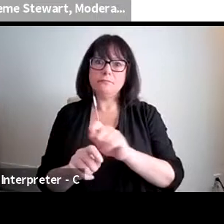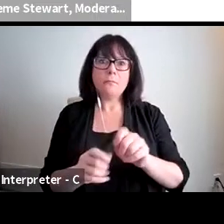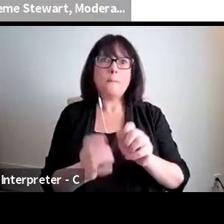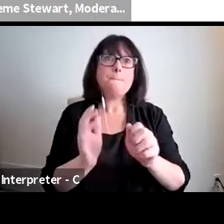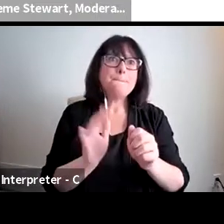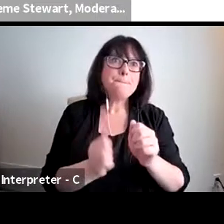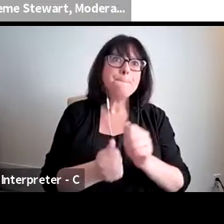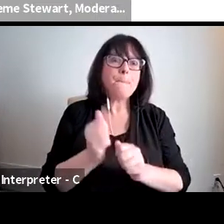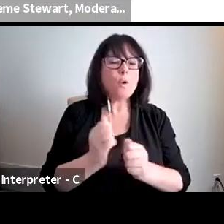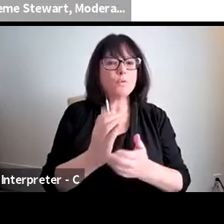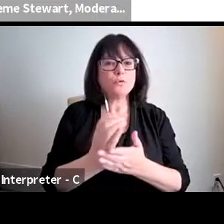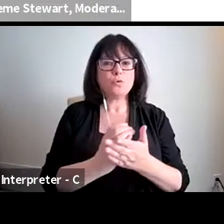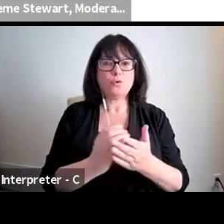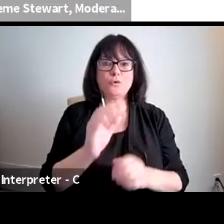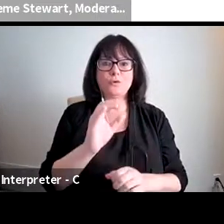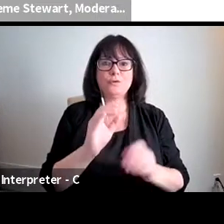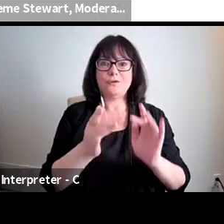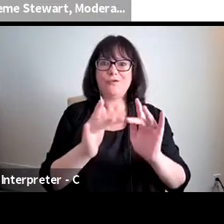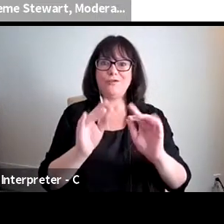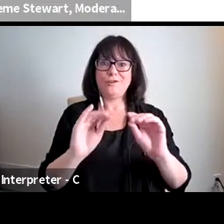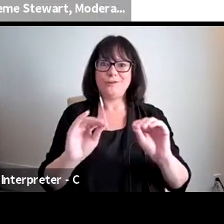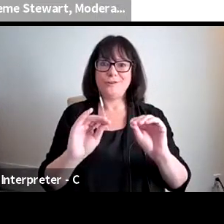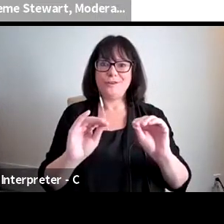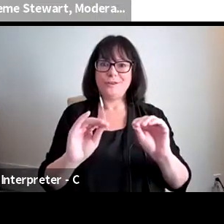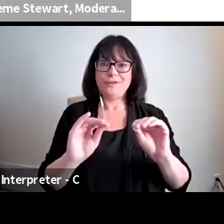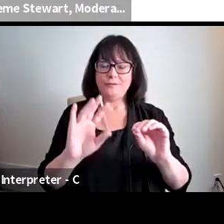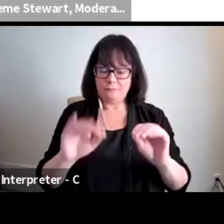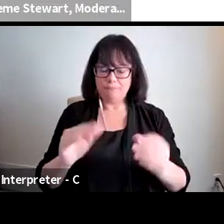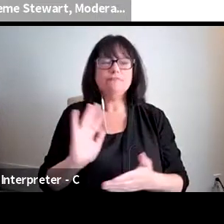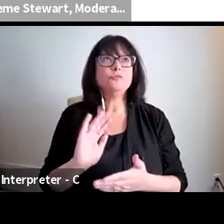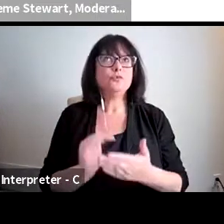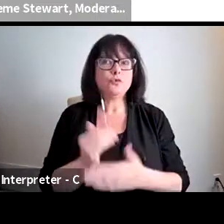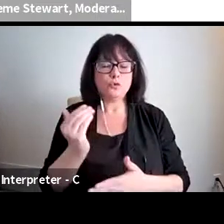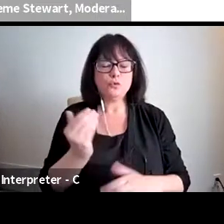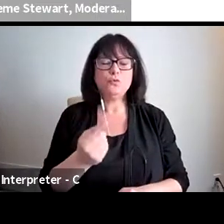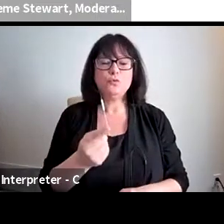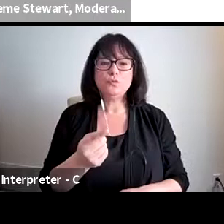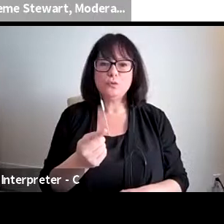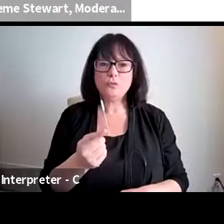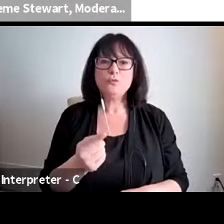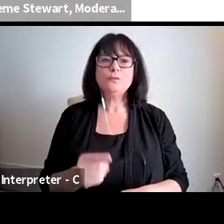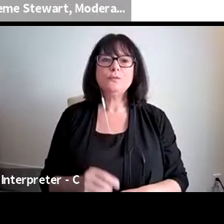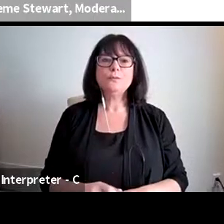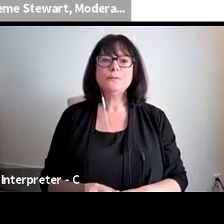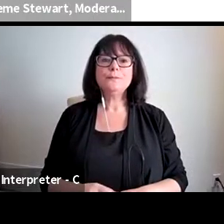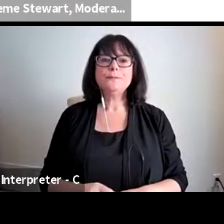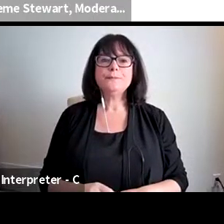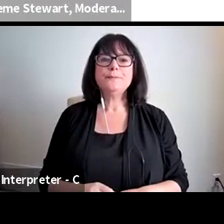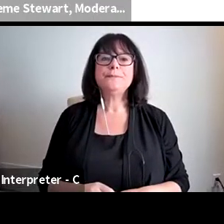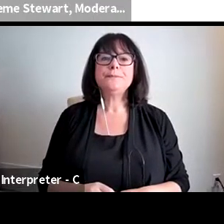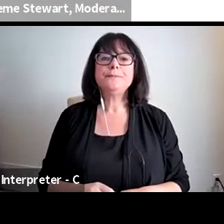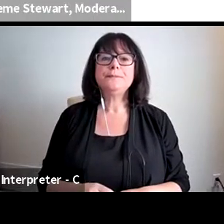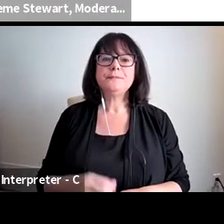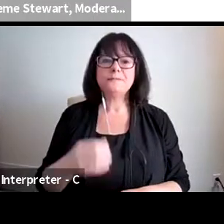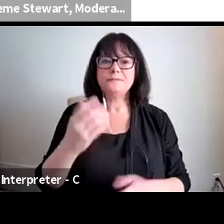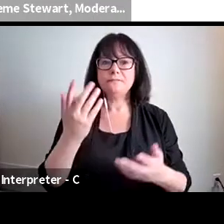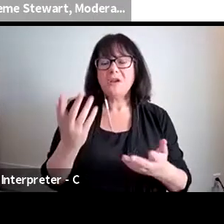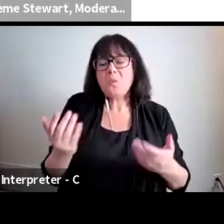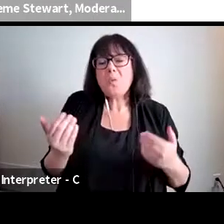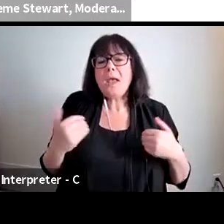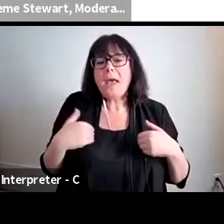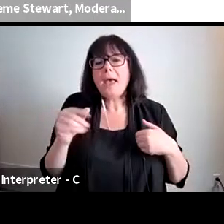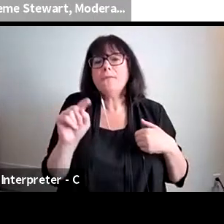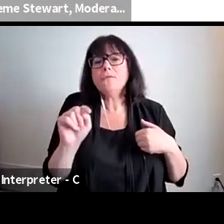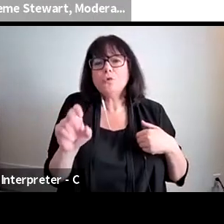a major undertaking. But we have these champions, these people who have been doing online, as I've said, for some time,